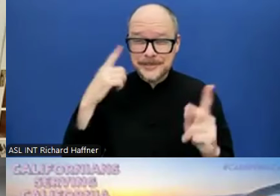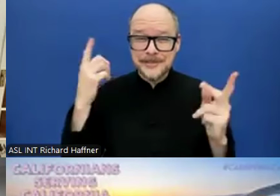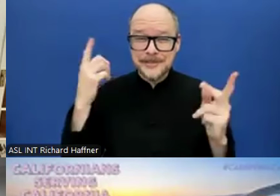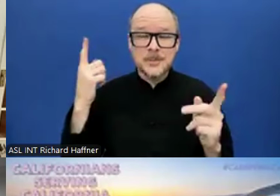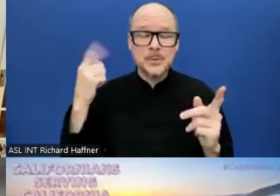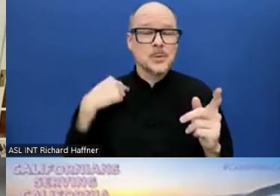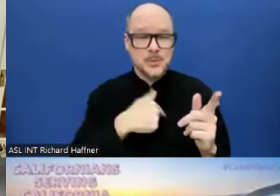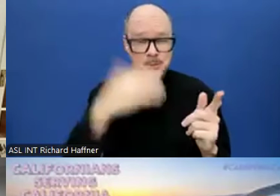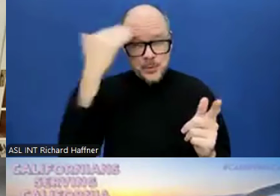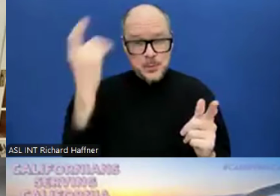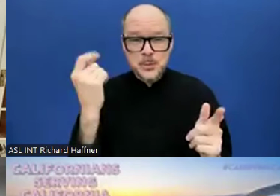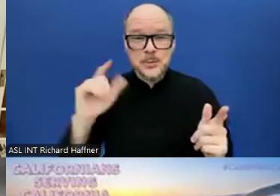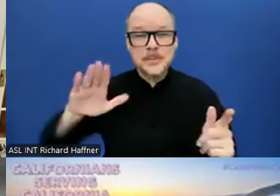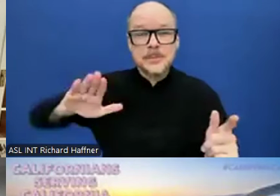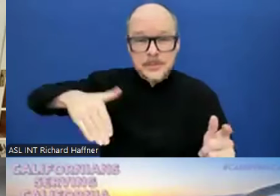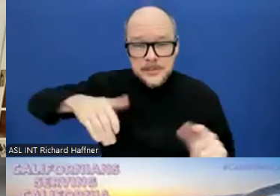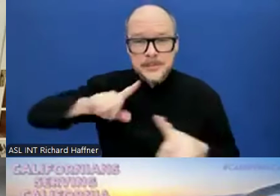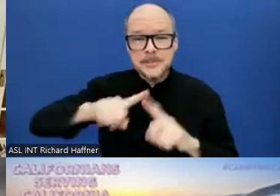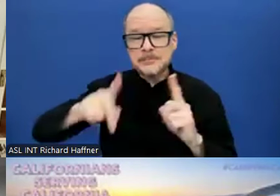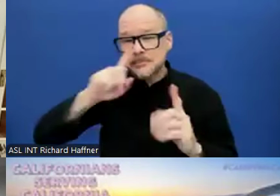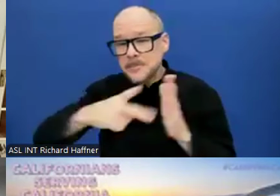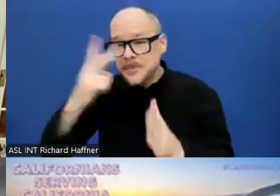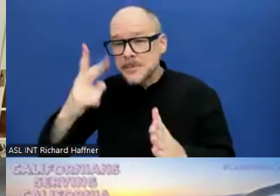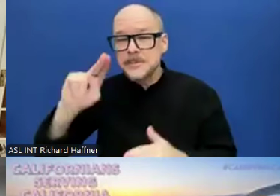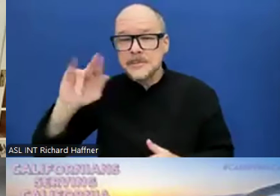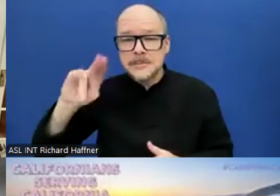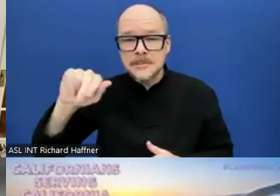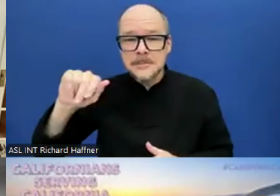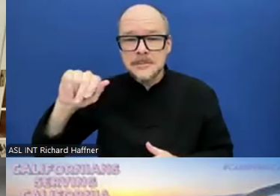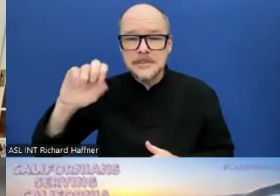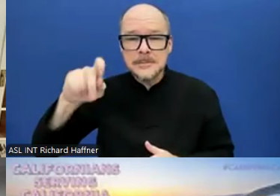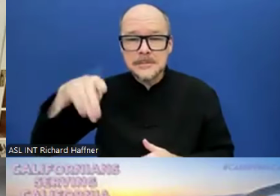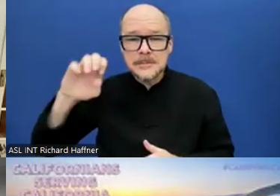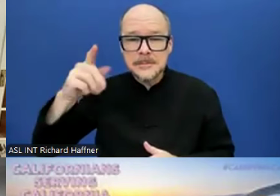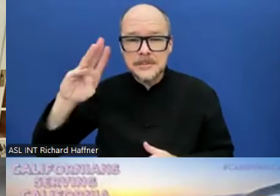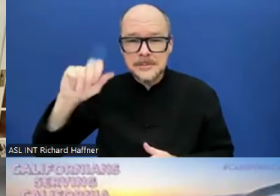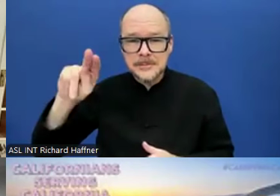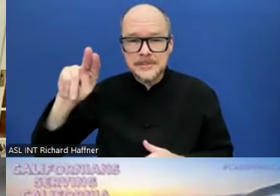not able to attend. But so just want to double check that Nina Spiegelman is not here yet. We expect her around 10 a.m.